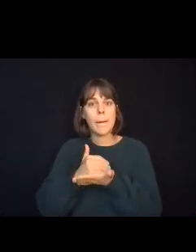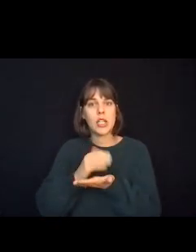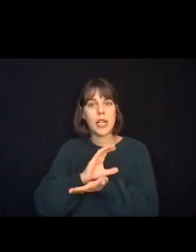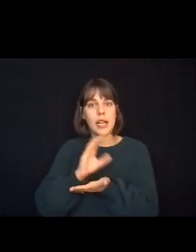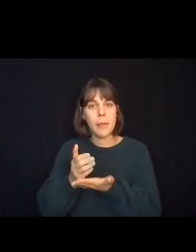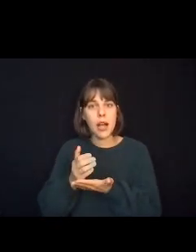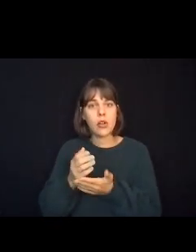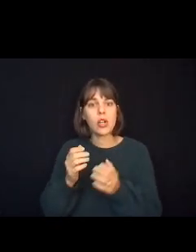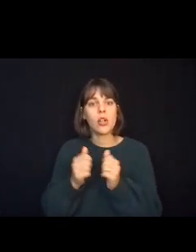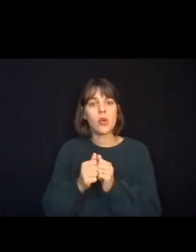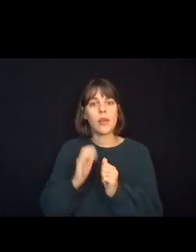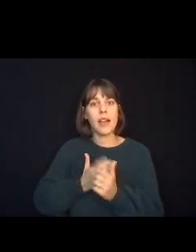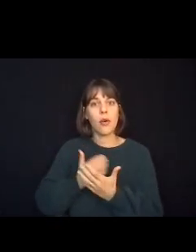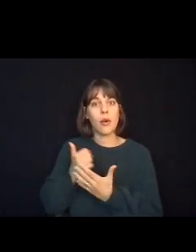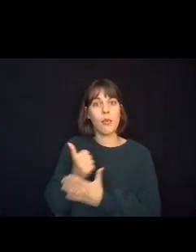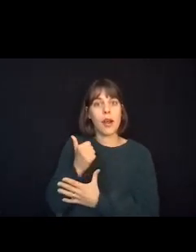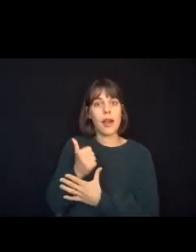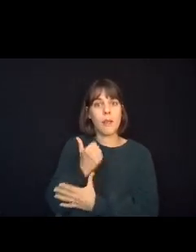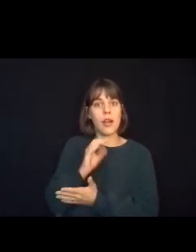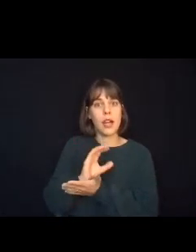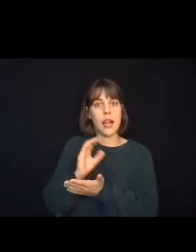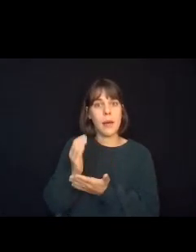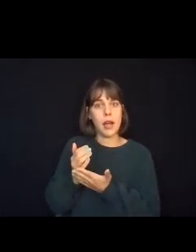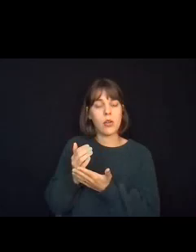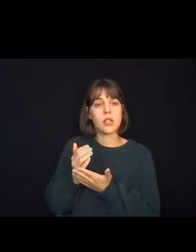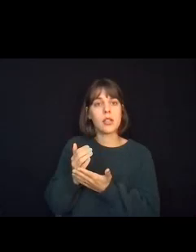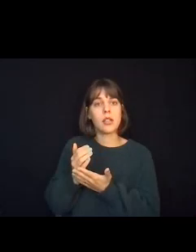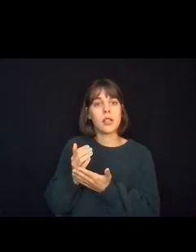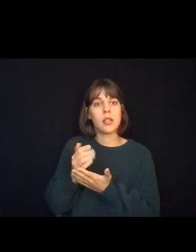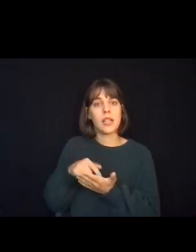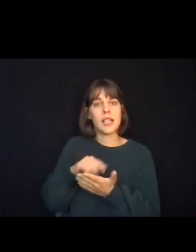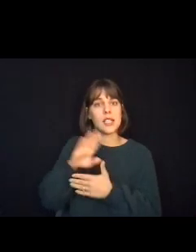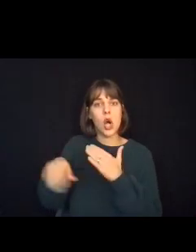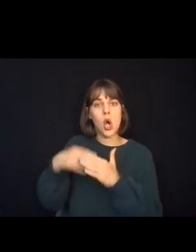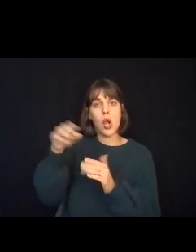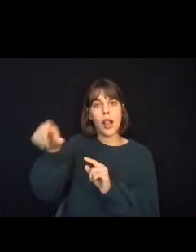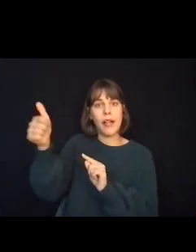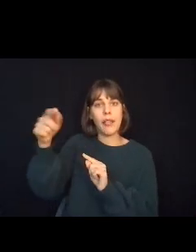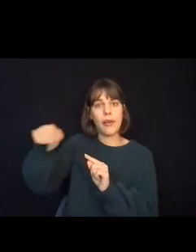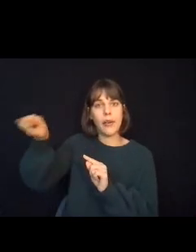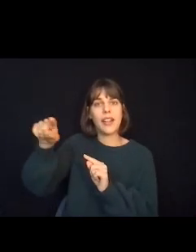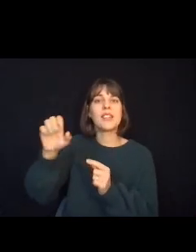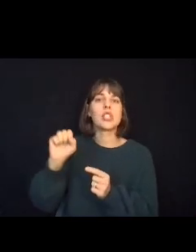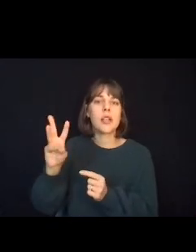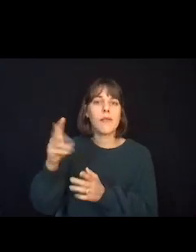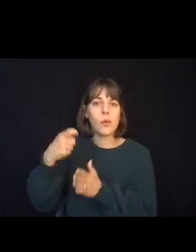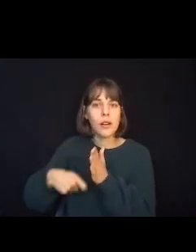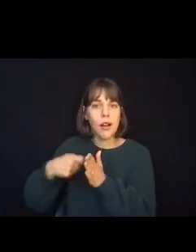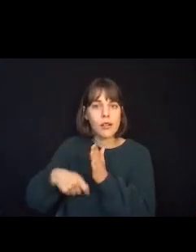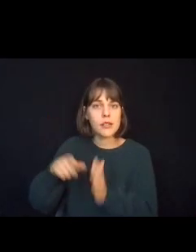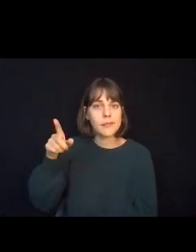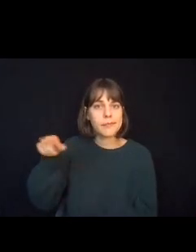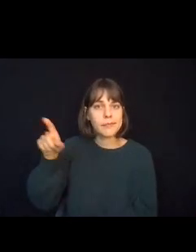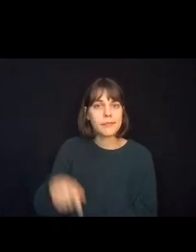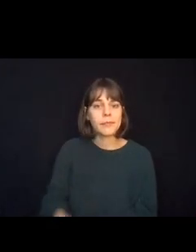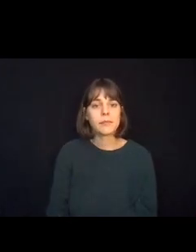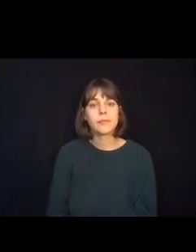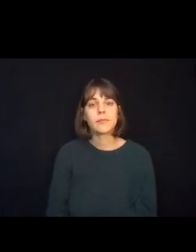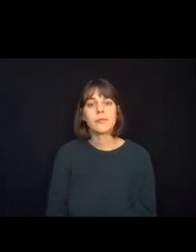amount, with the primary amount being all other, and that is due to some software costs.